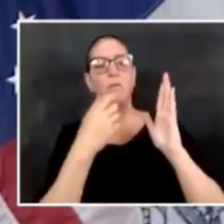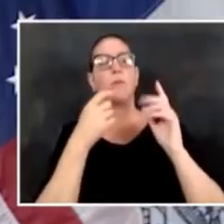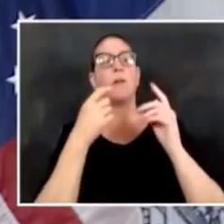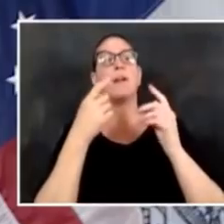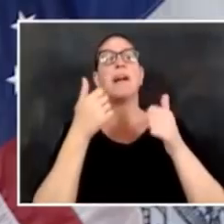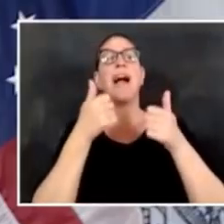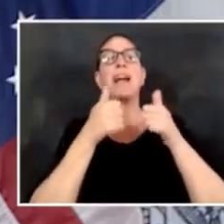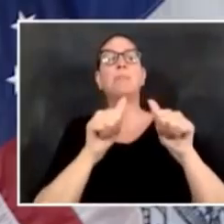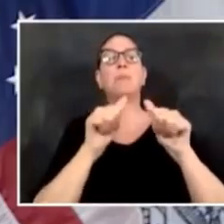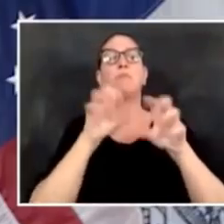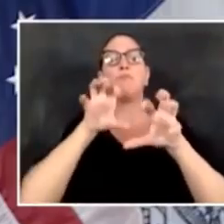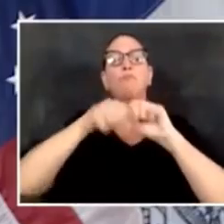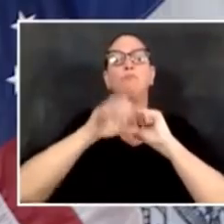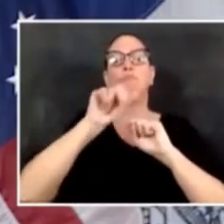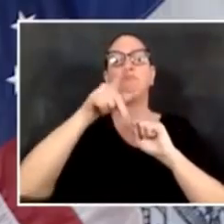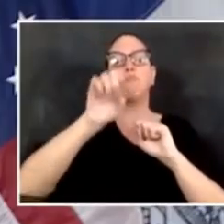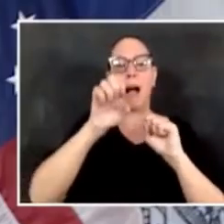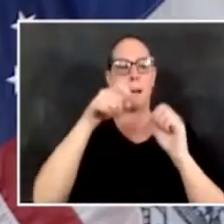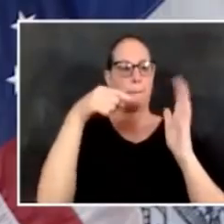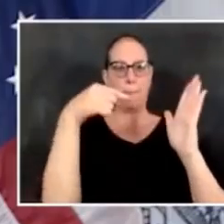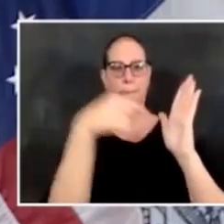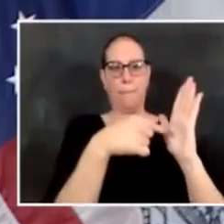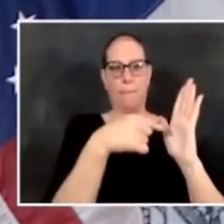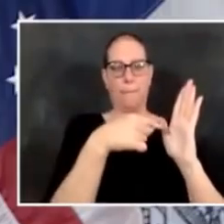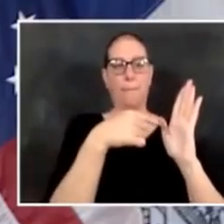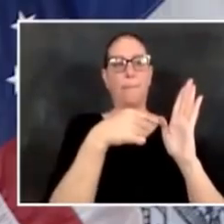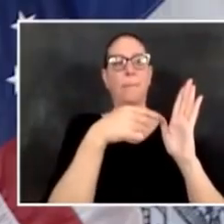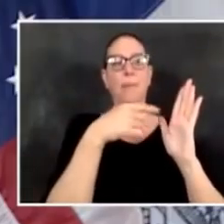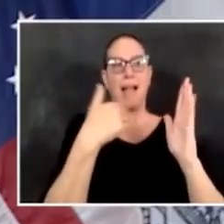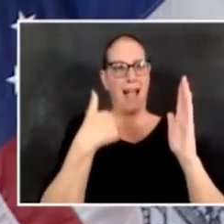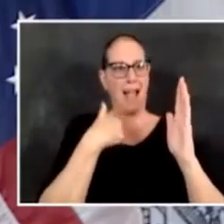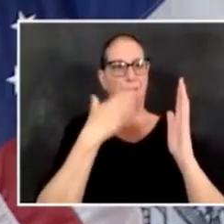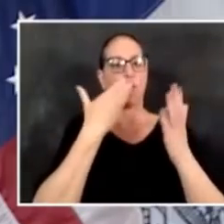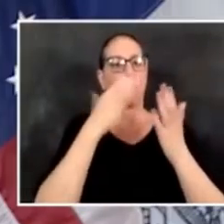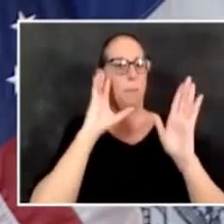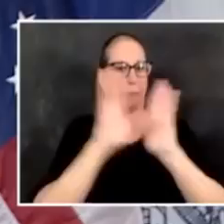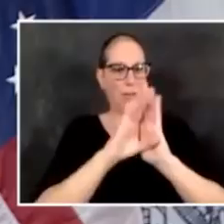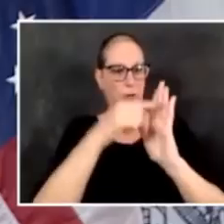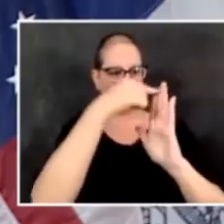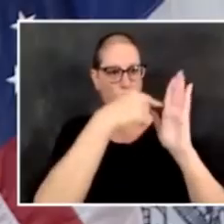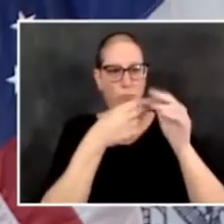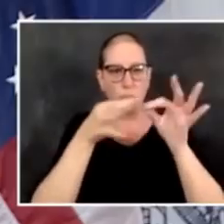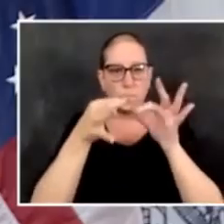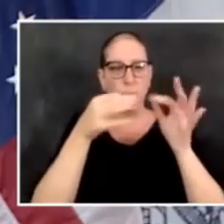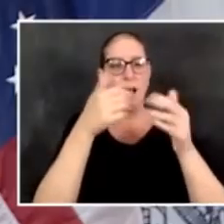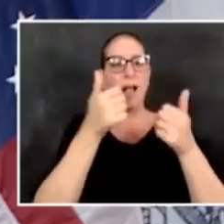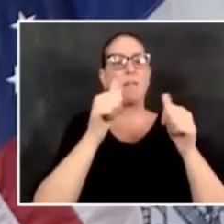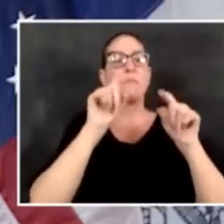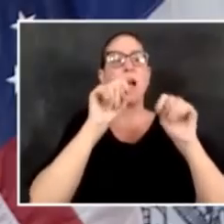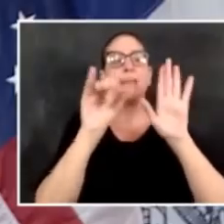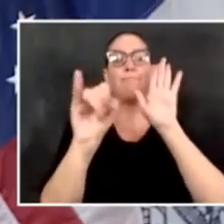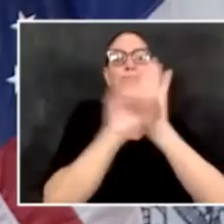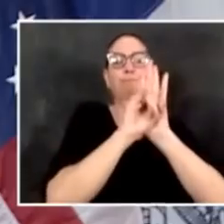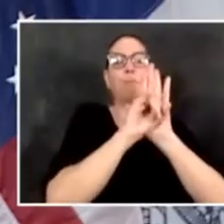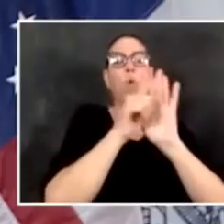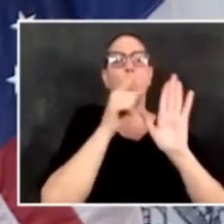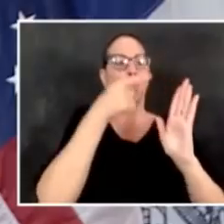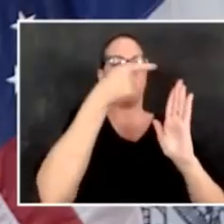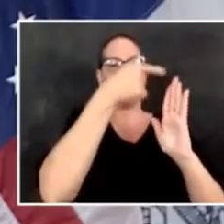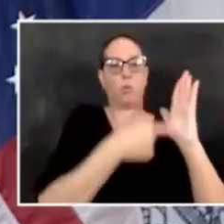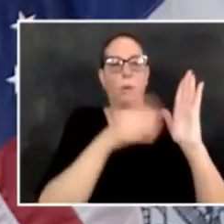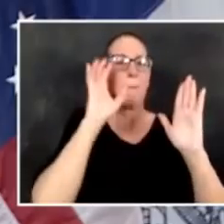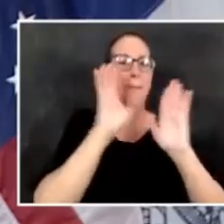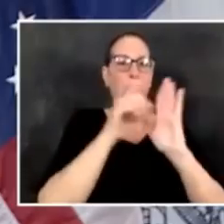about the victim in this case, but she was a nurse that was working, helping others on the pandemic, and I have no doubt that somebody knows who